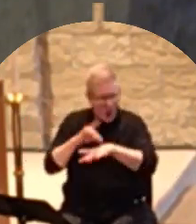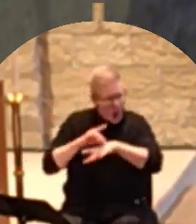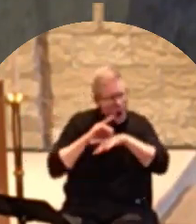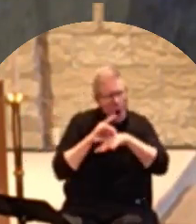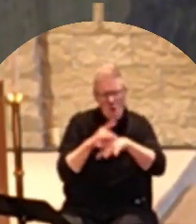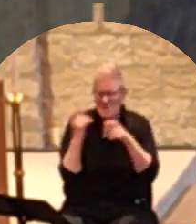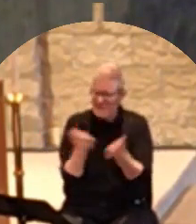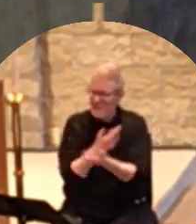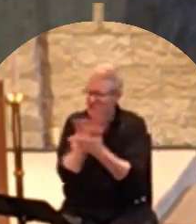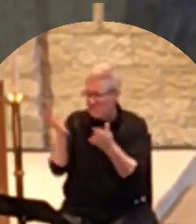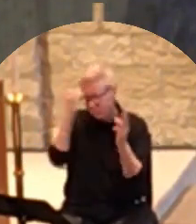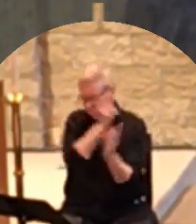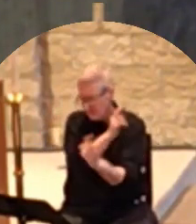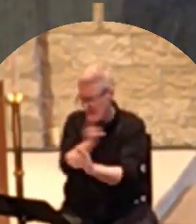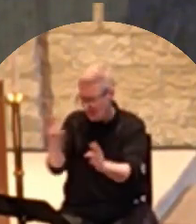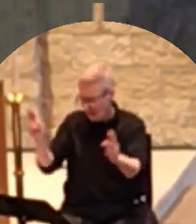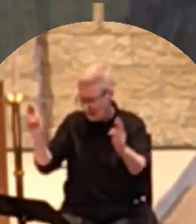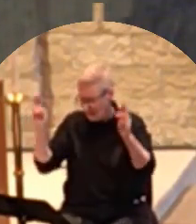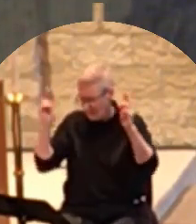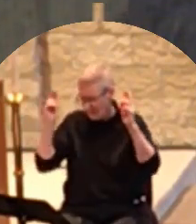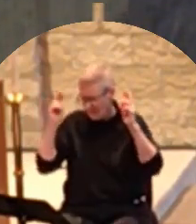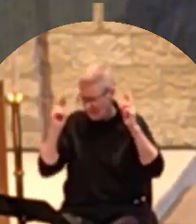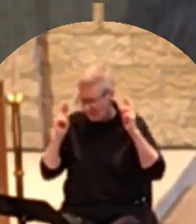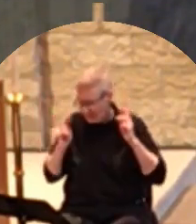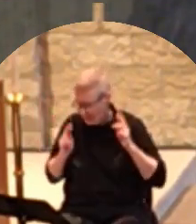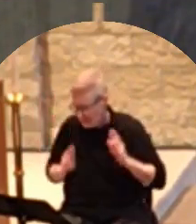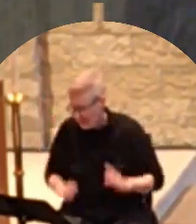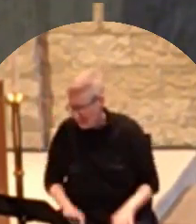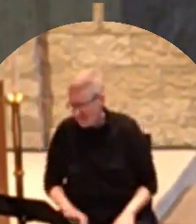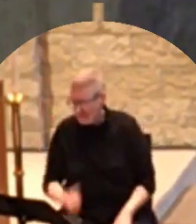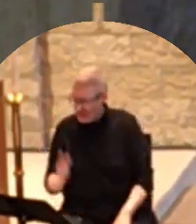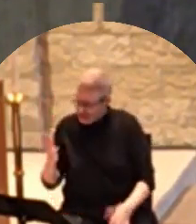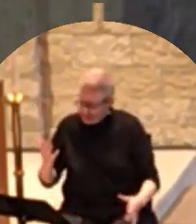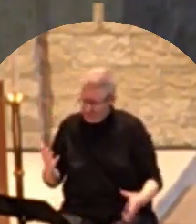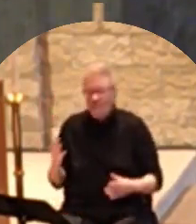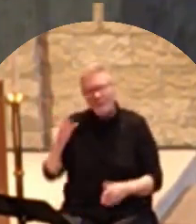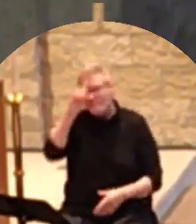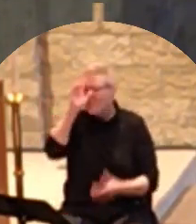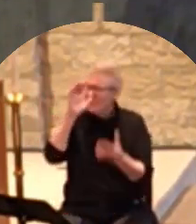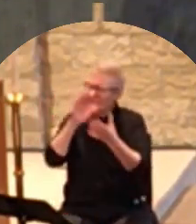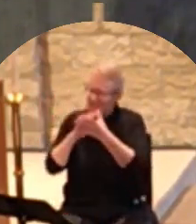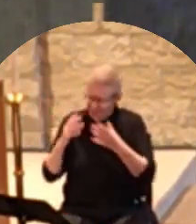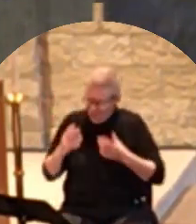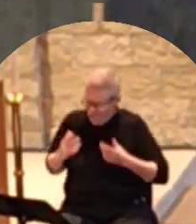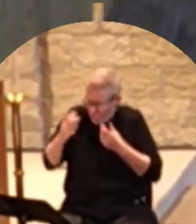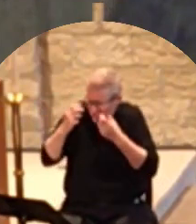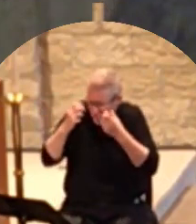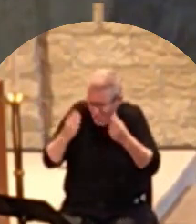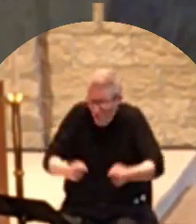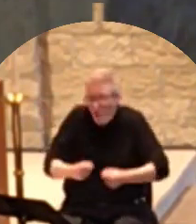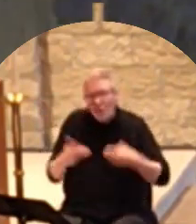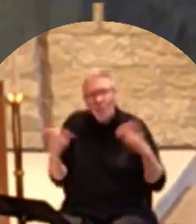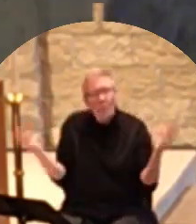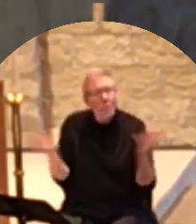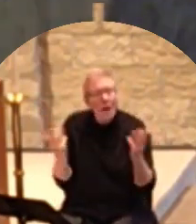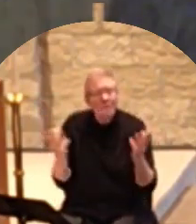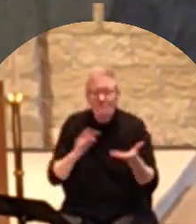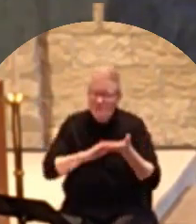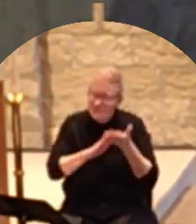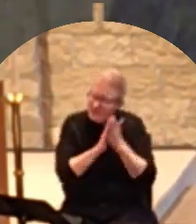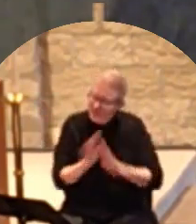earthly and faltering belief in peace and love